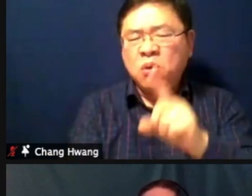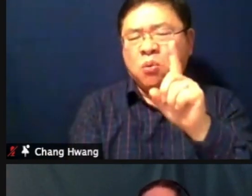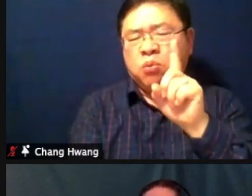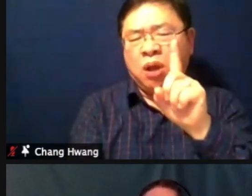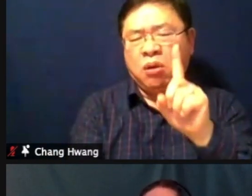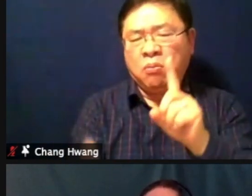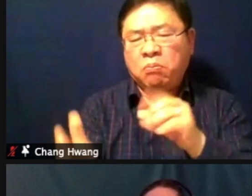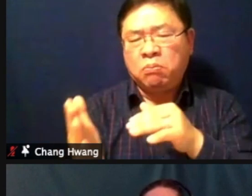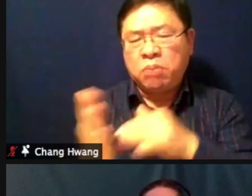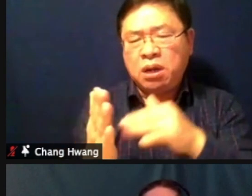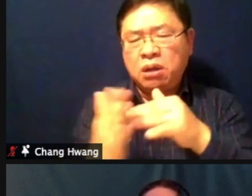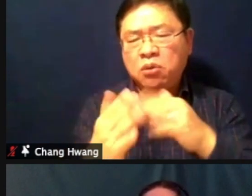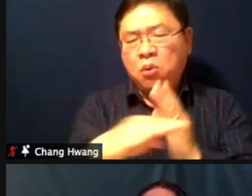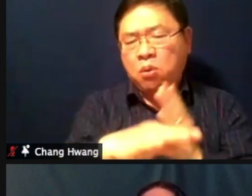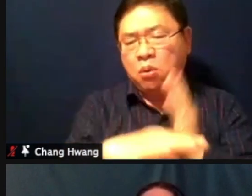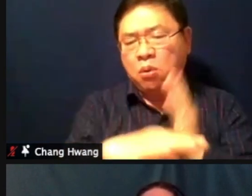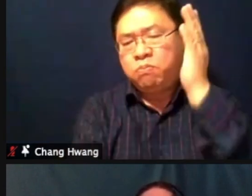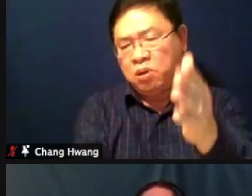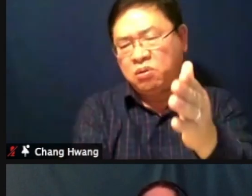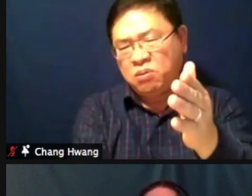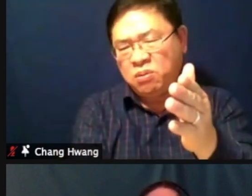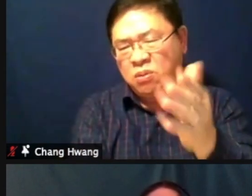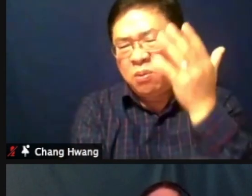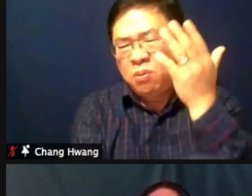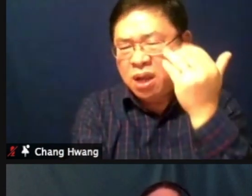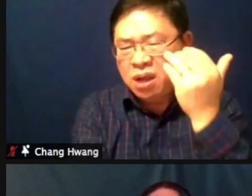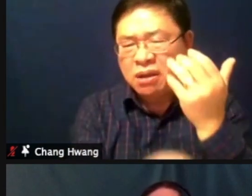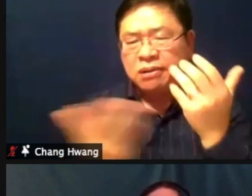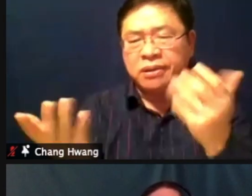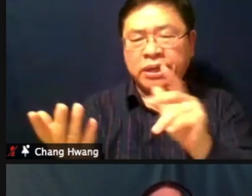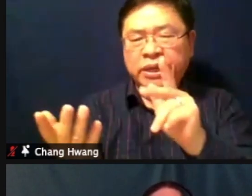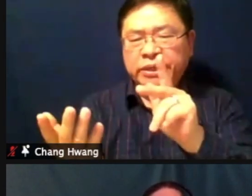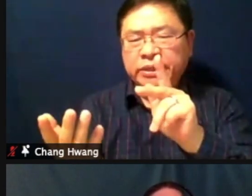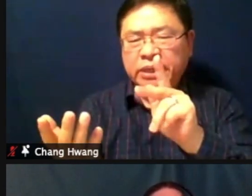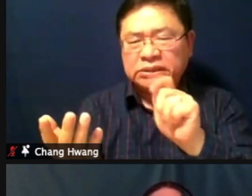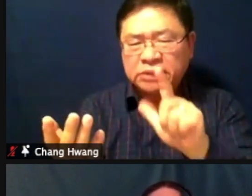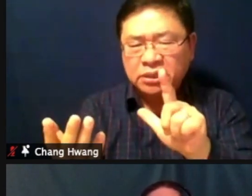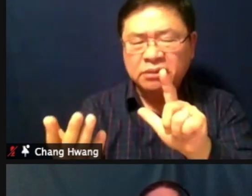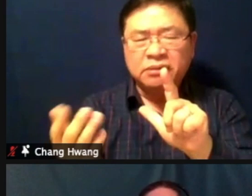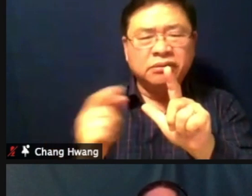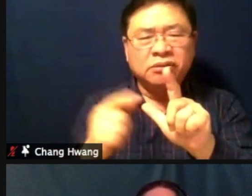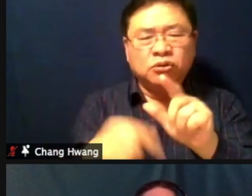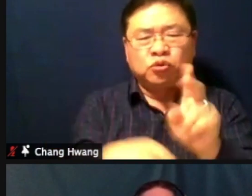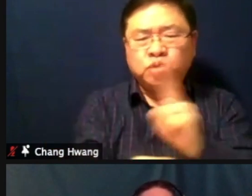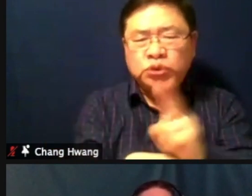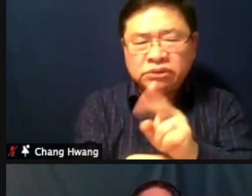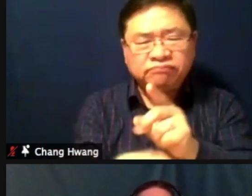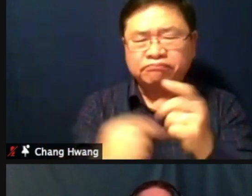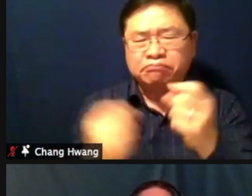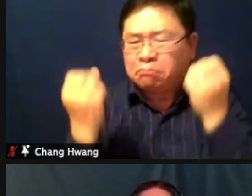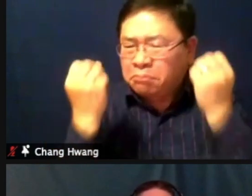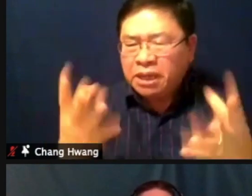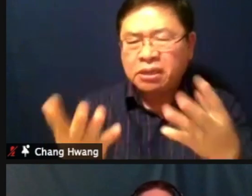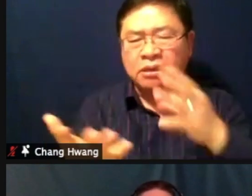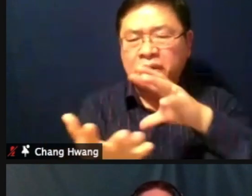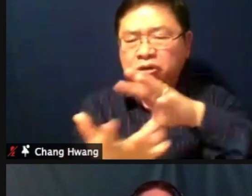many total users, it is estimated to be over 1 million. Now that number is so large